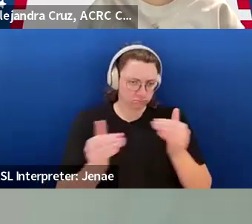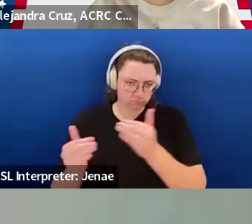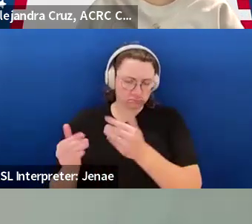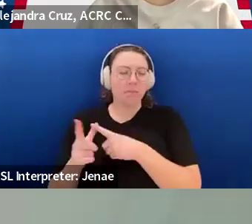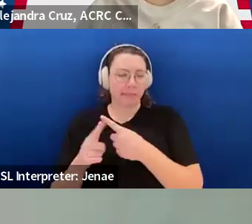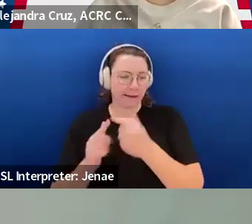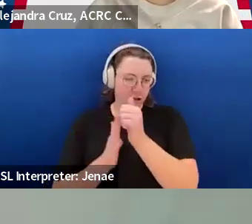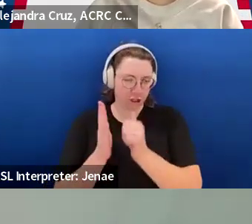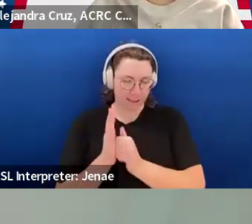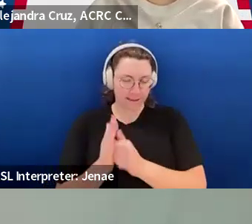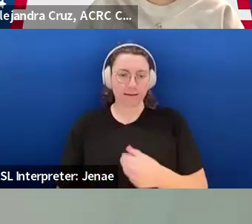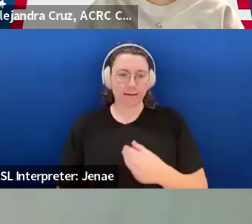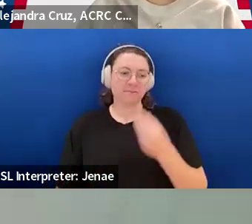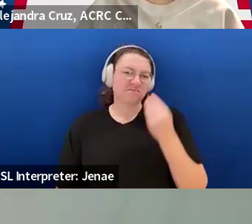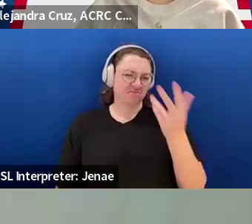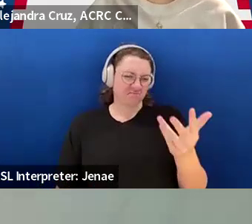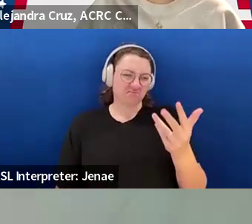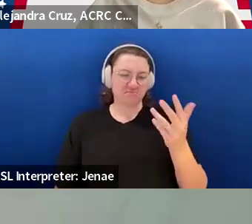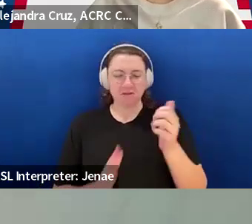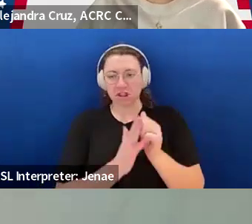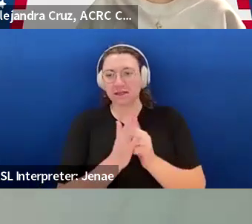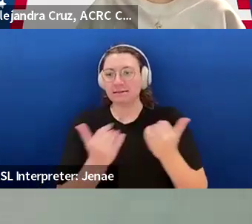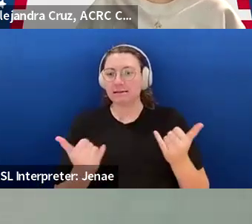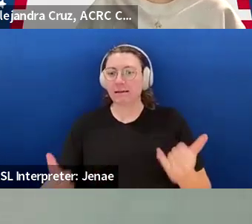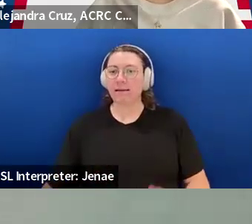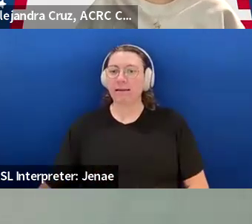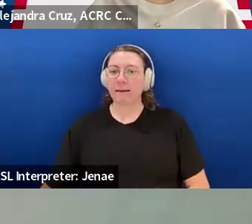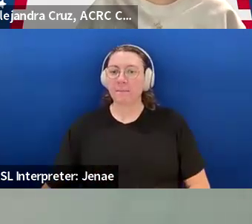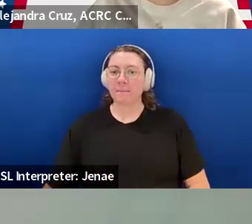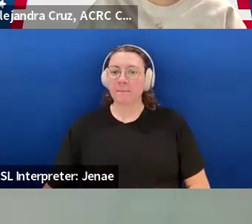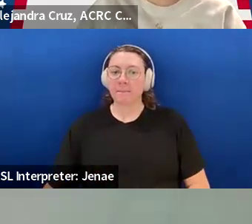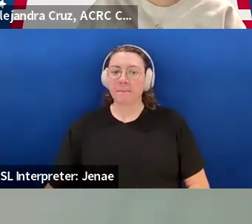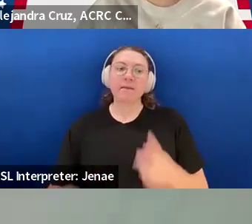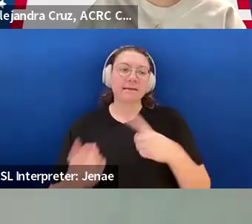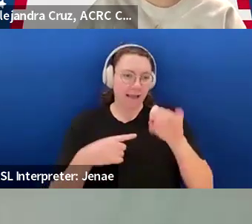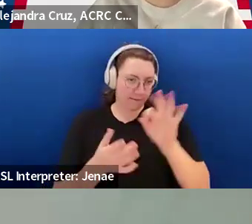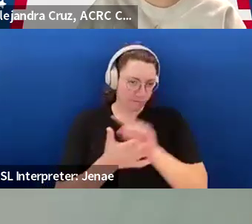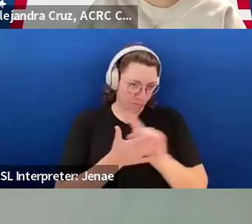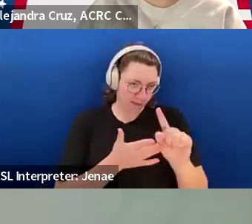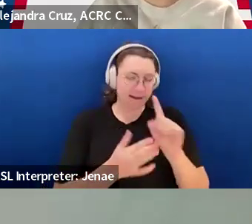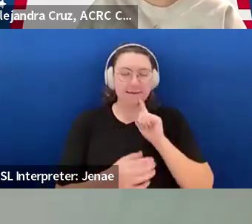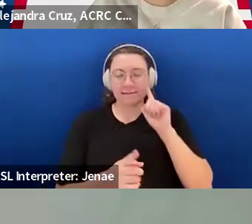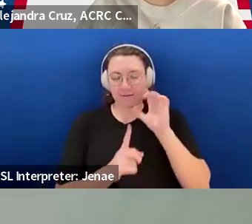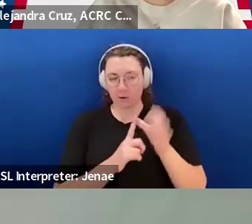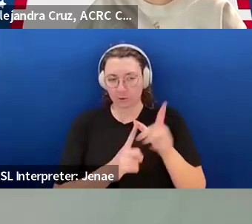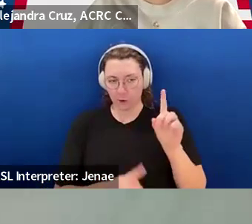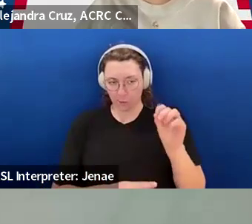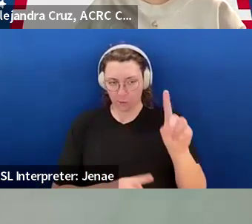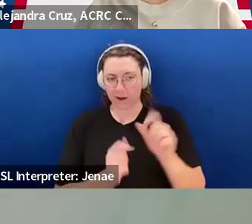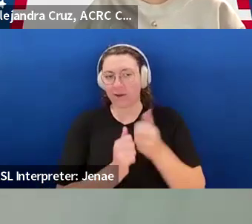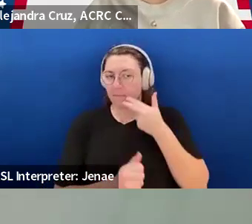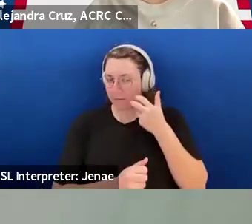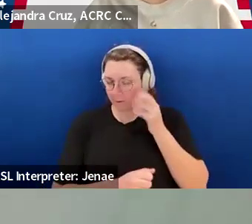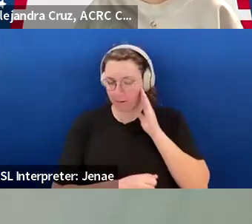just to let you guys know what we have for our agenda today. We're going to have our sign of the week and Deaf Culture 101 with